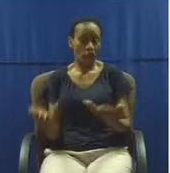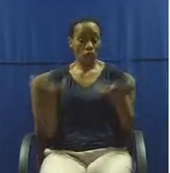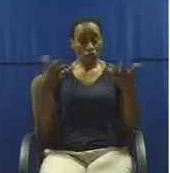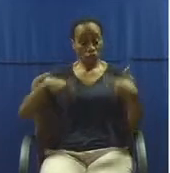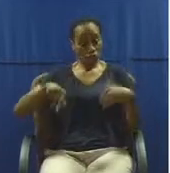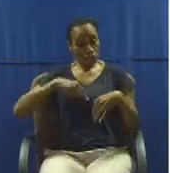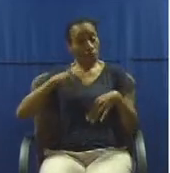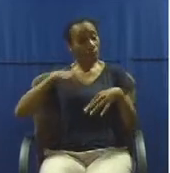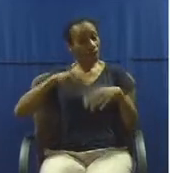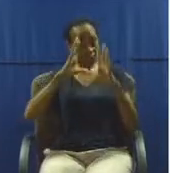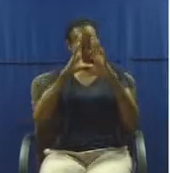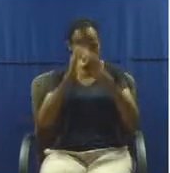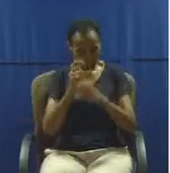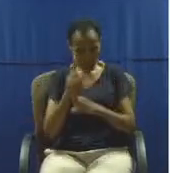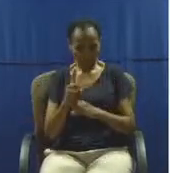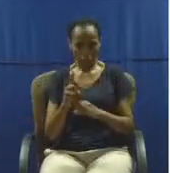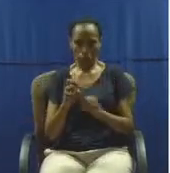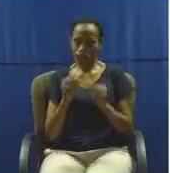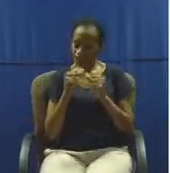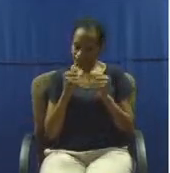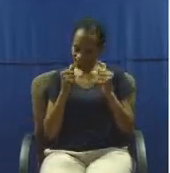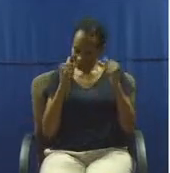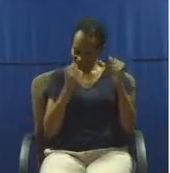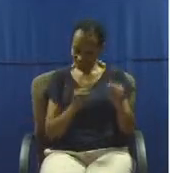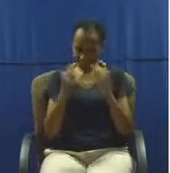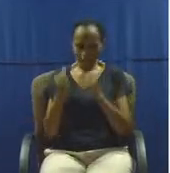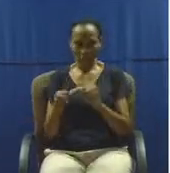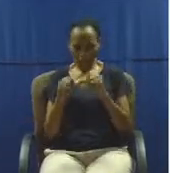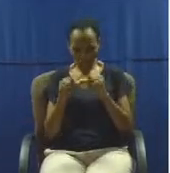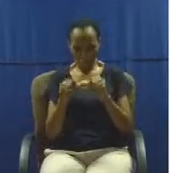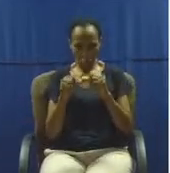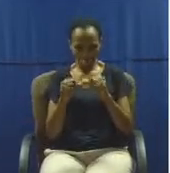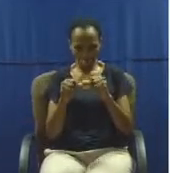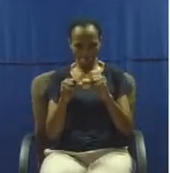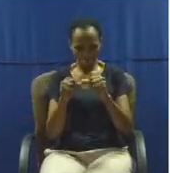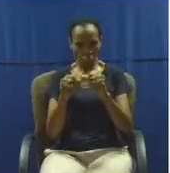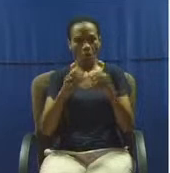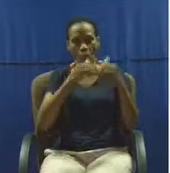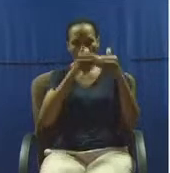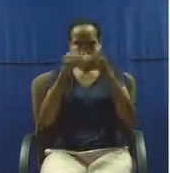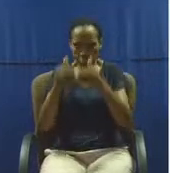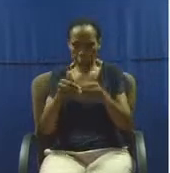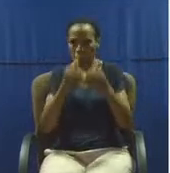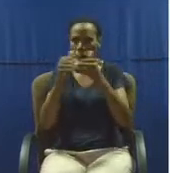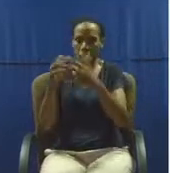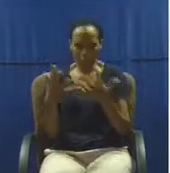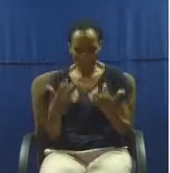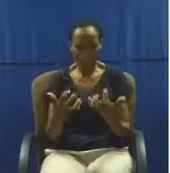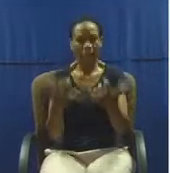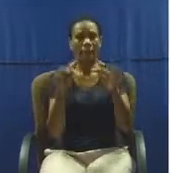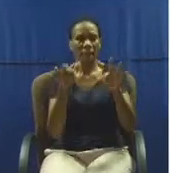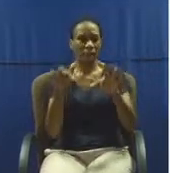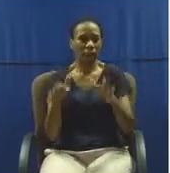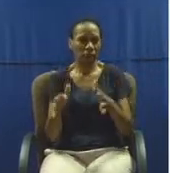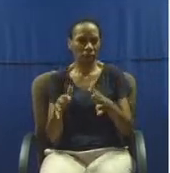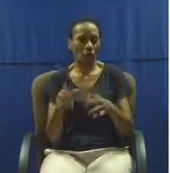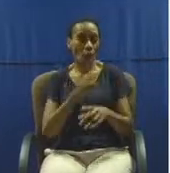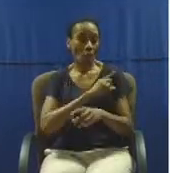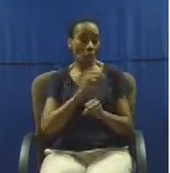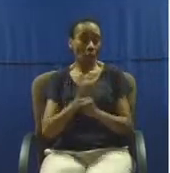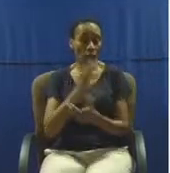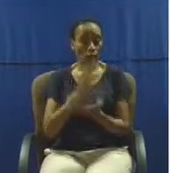remain agile and move quickly to cushion South Africans from the risk of higher